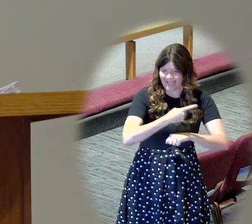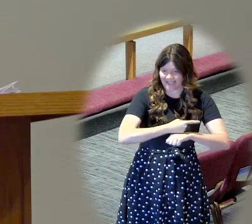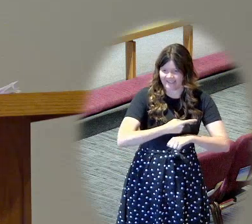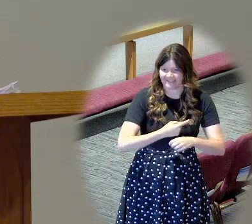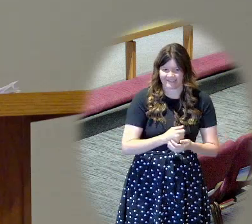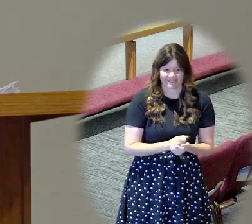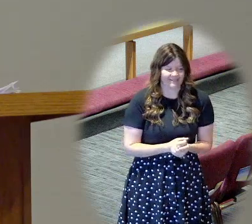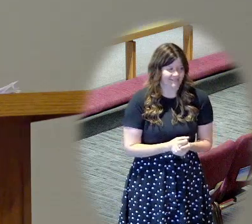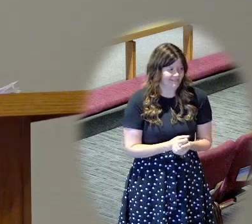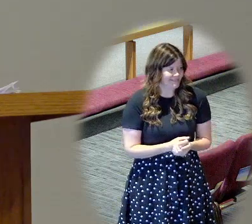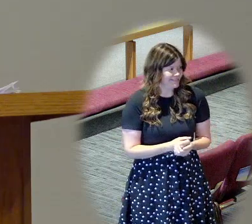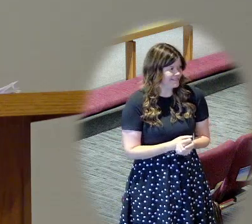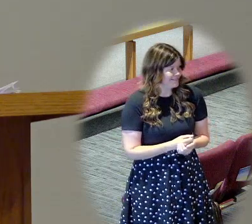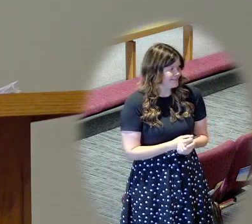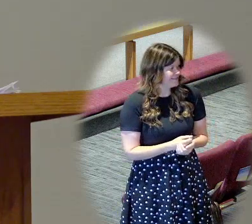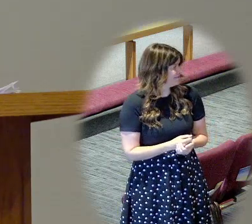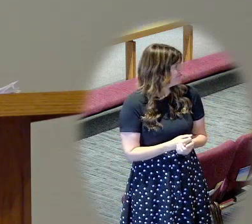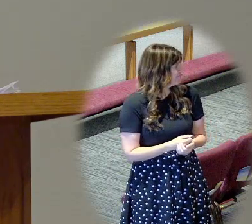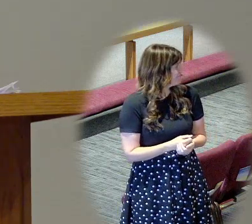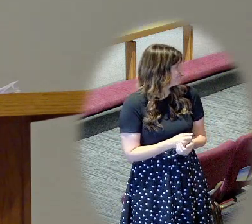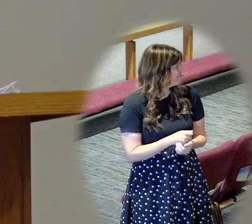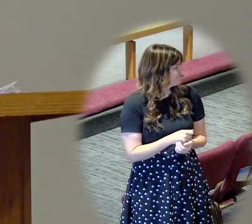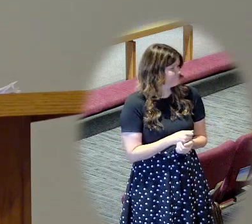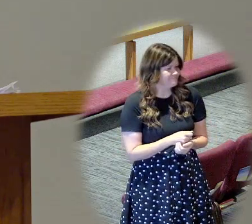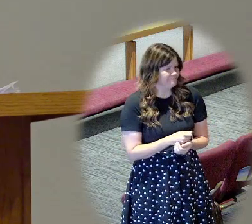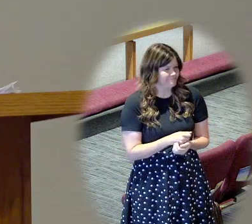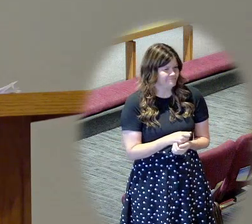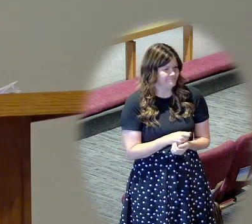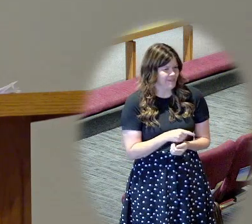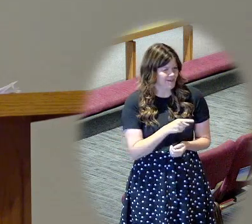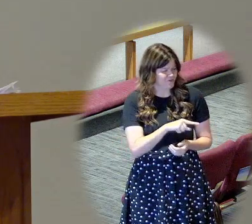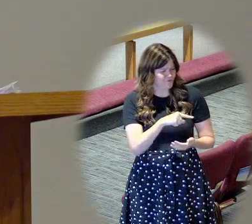You graduated, right? Yeah.